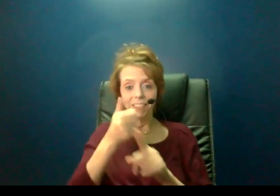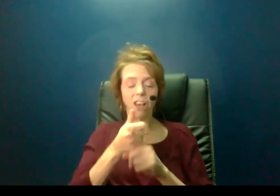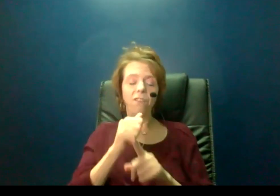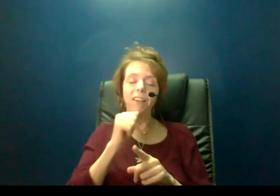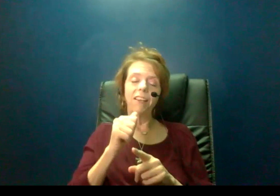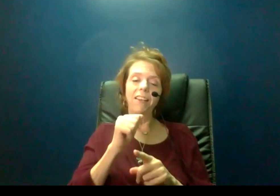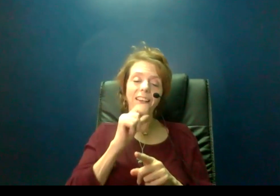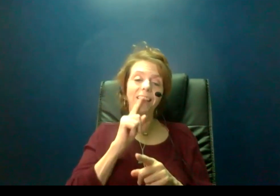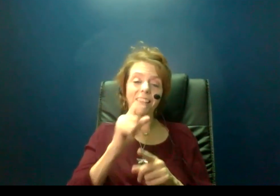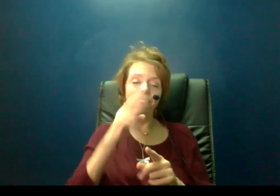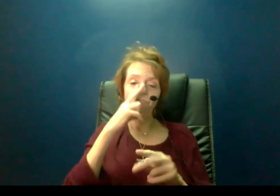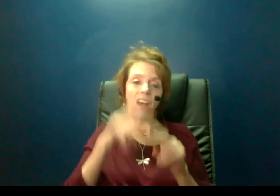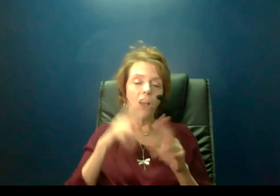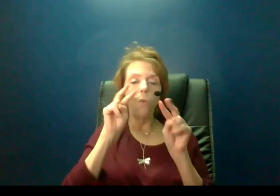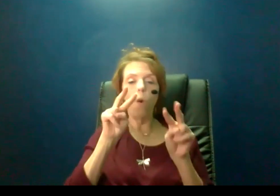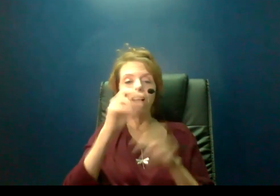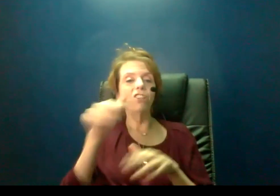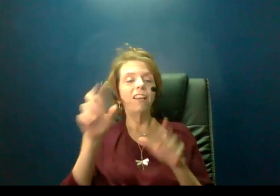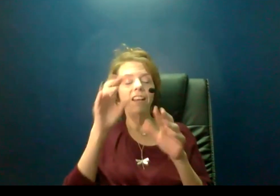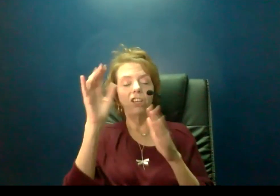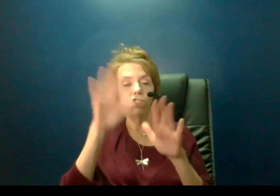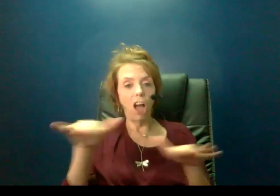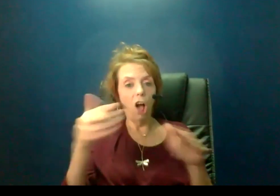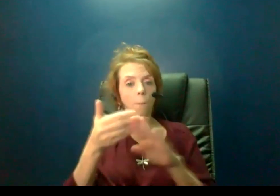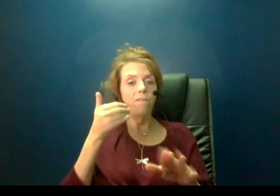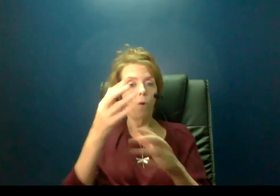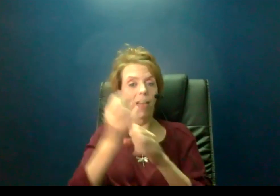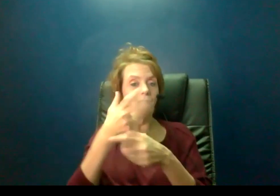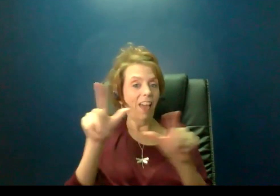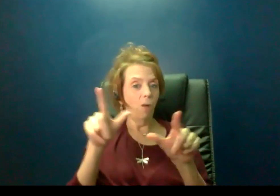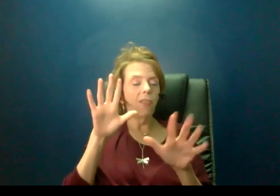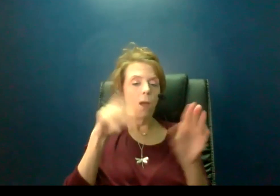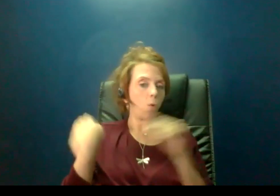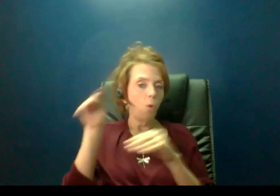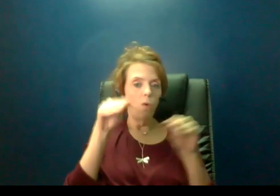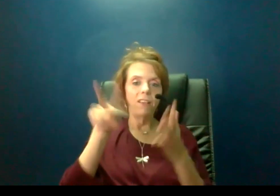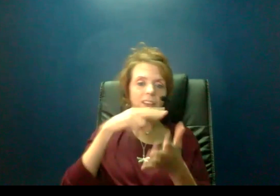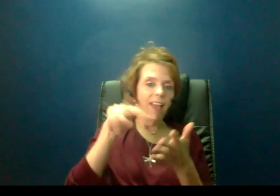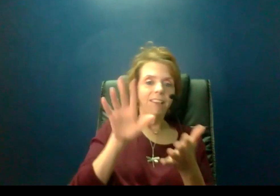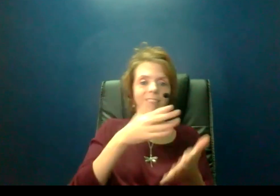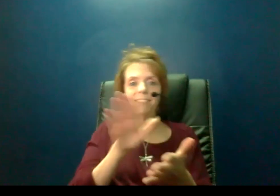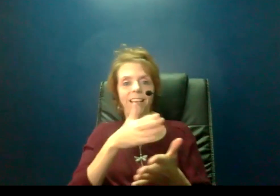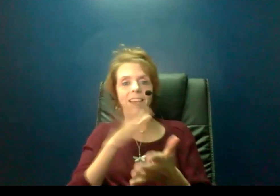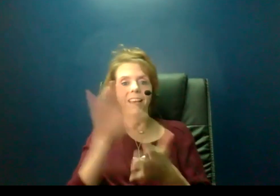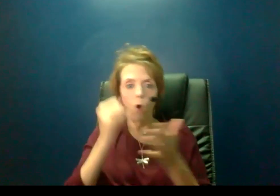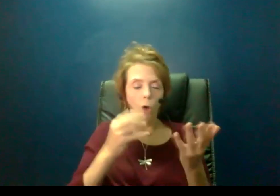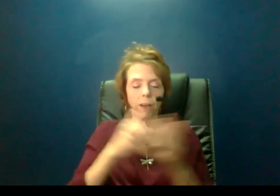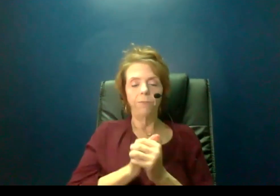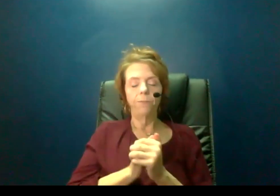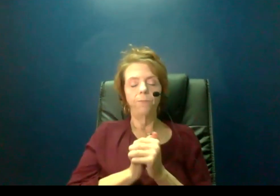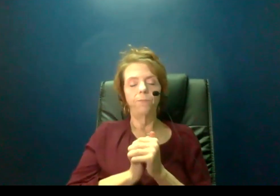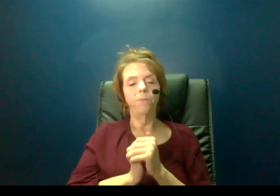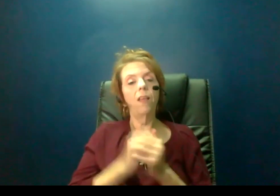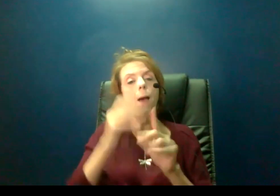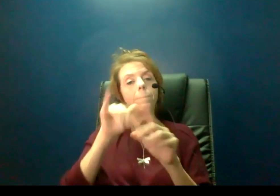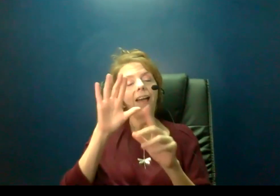any child pre-language, they're moving, they're dancing, they're singing, and they're drawing. By the age